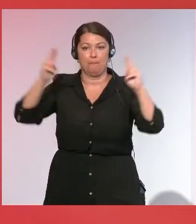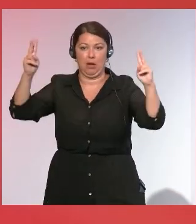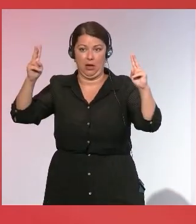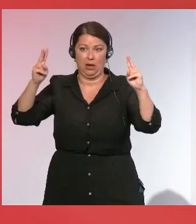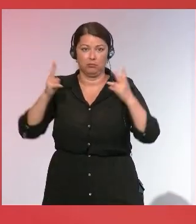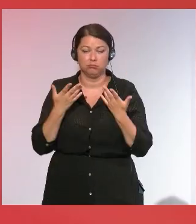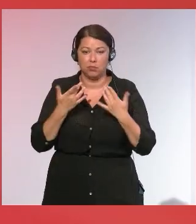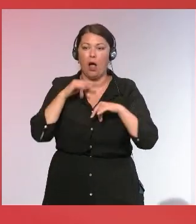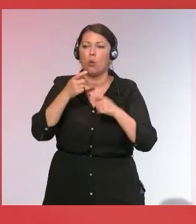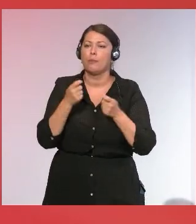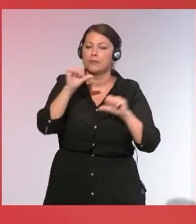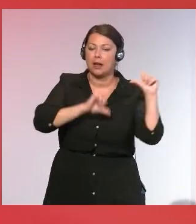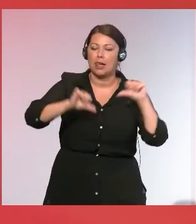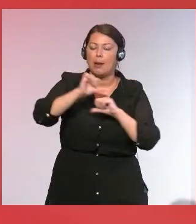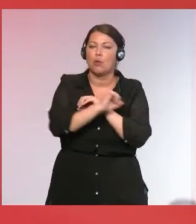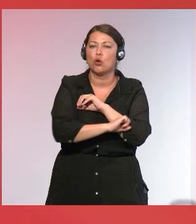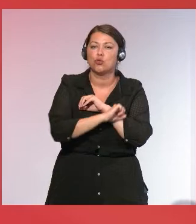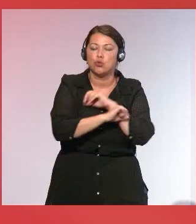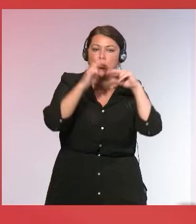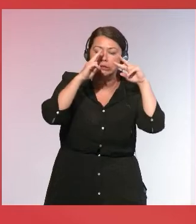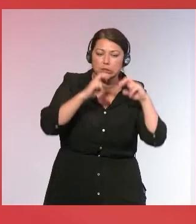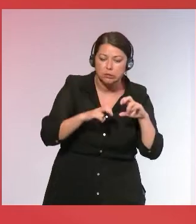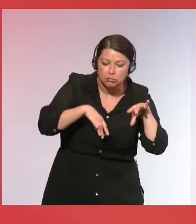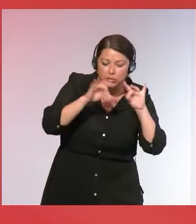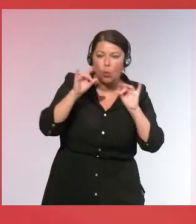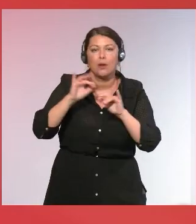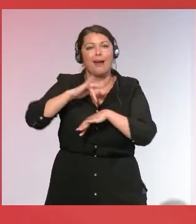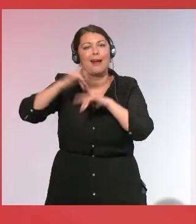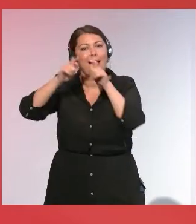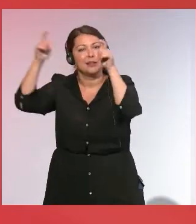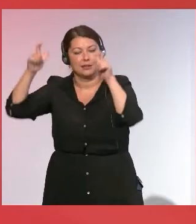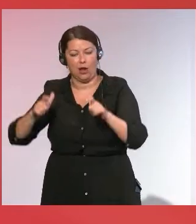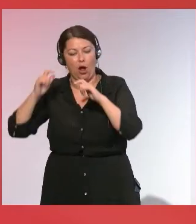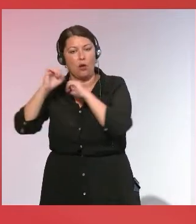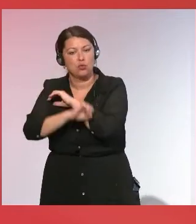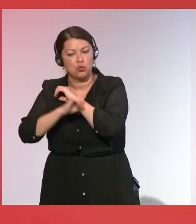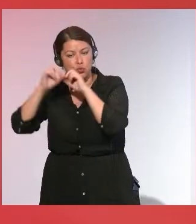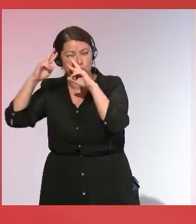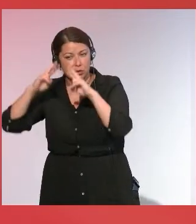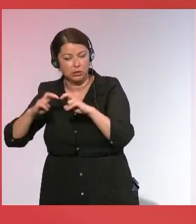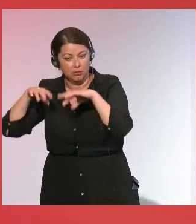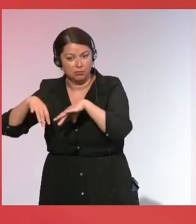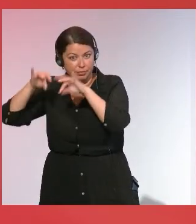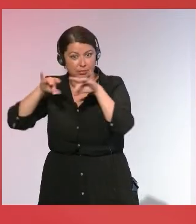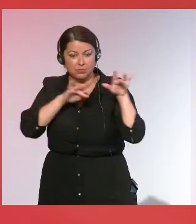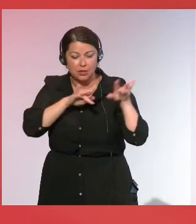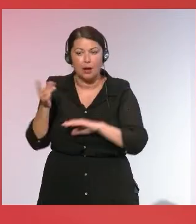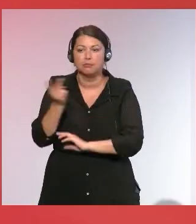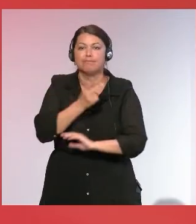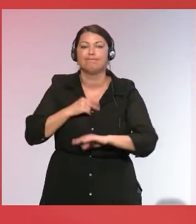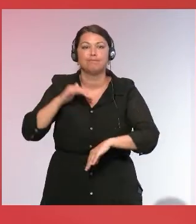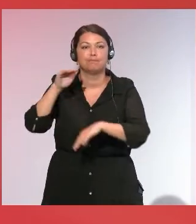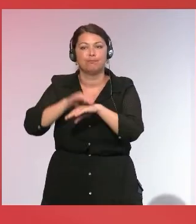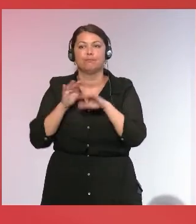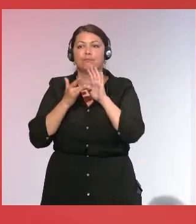or in greenhouses where you see an increase in allergenicity of pollen. So it becomes more allergenic with more CO2 in the air and an